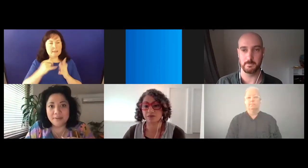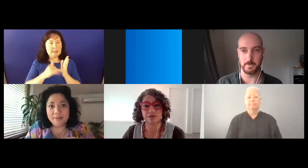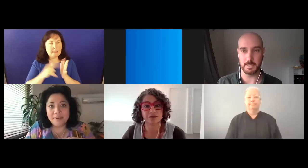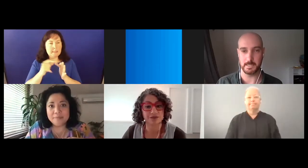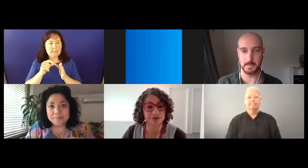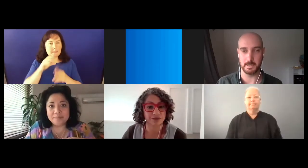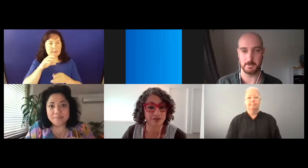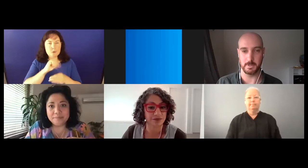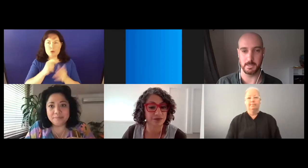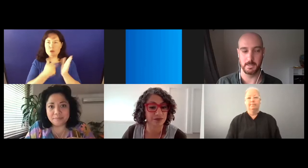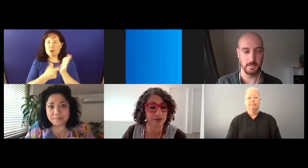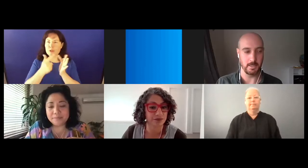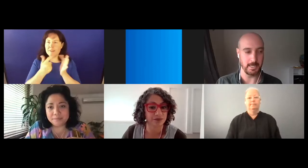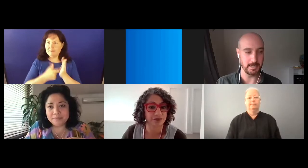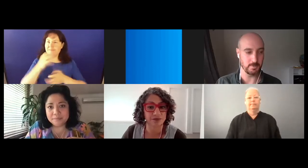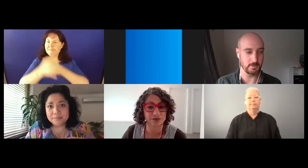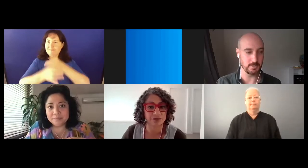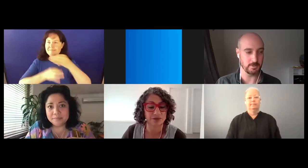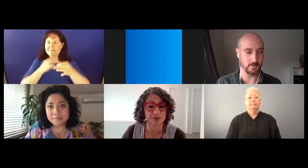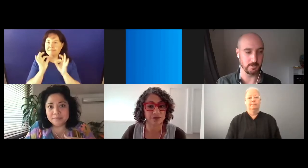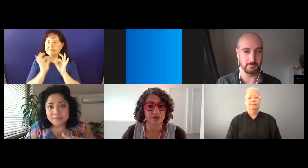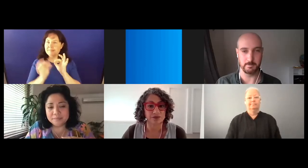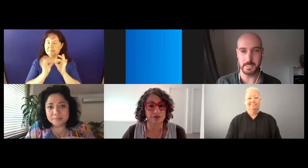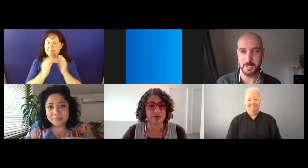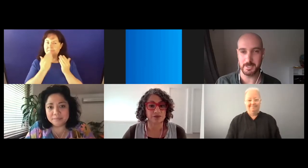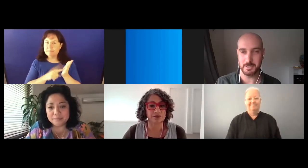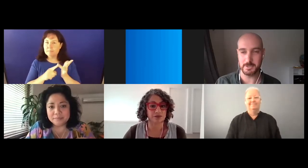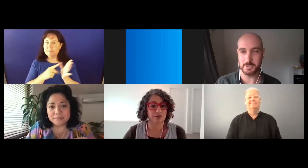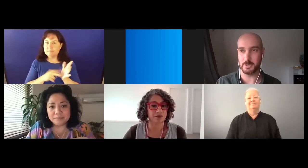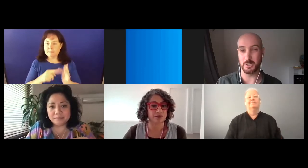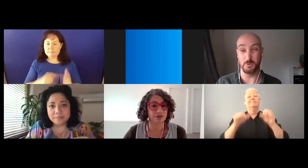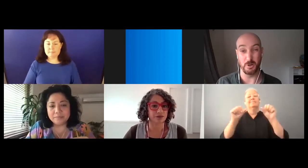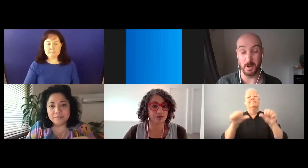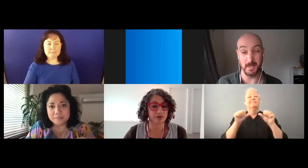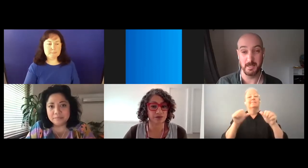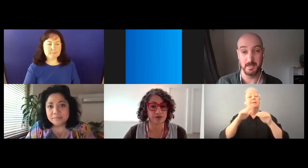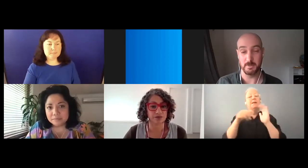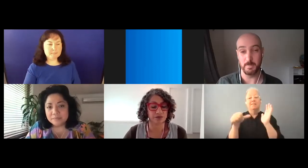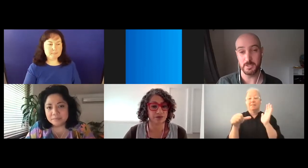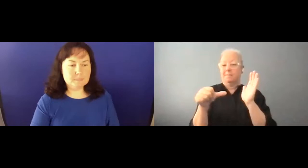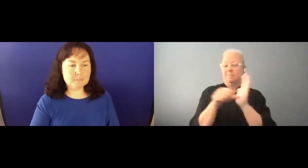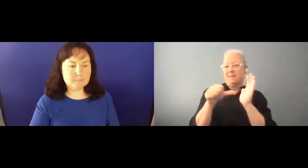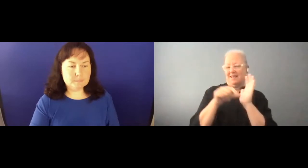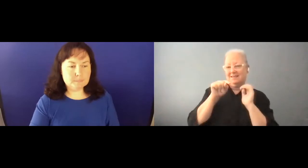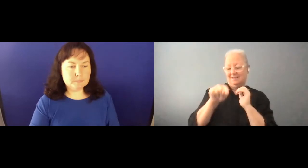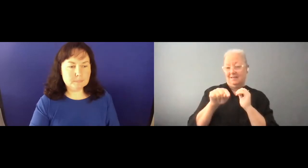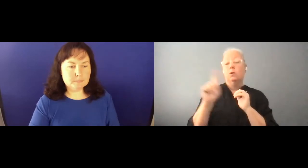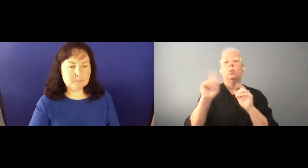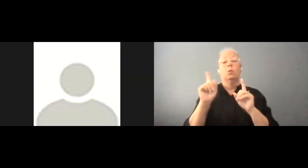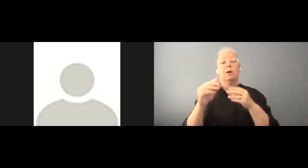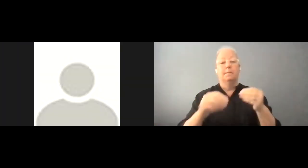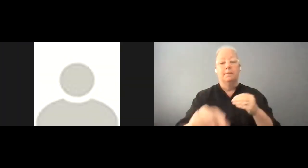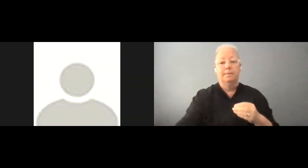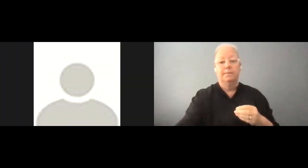Yeah, fantastic. Thanks, Luani. I'd add as well, just on a money side of things, just so that you're aware, the budgets for these projects